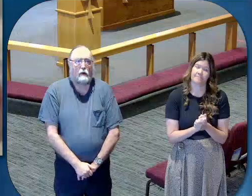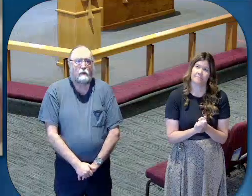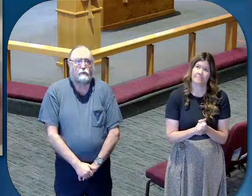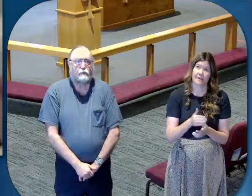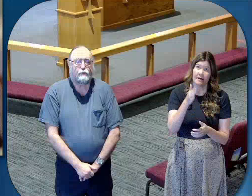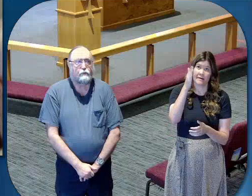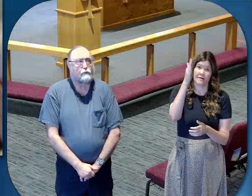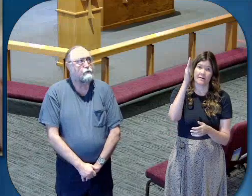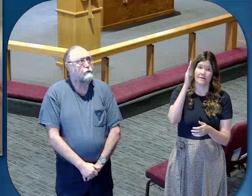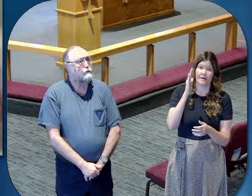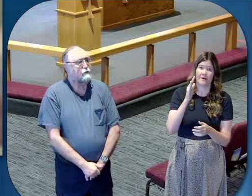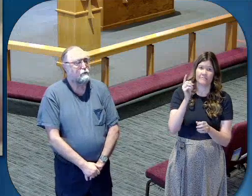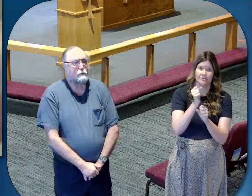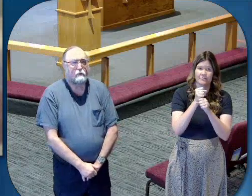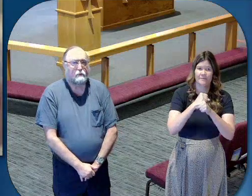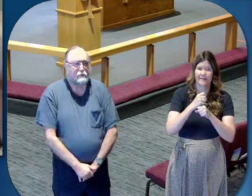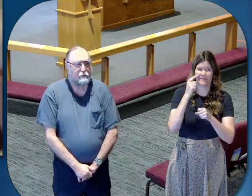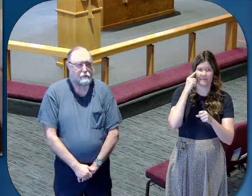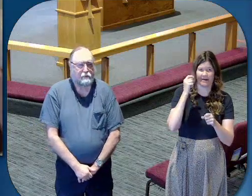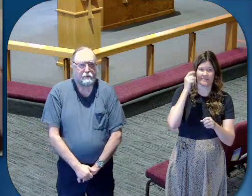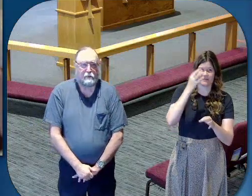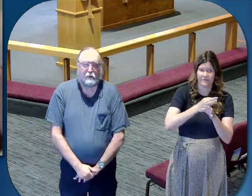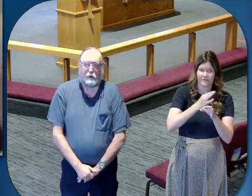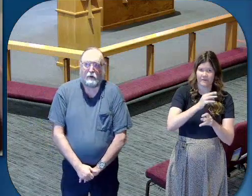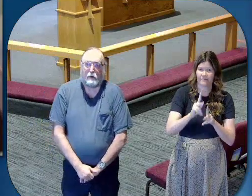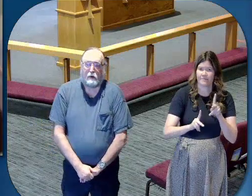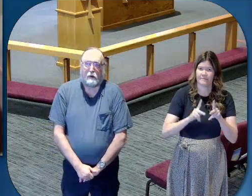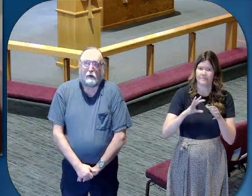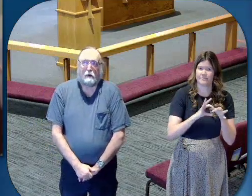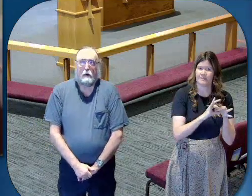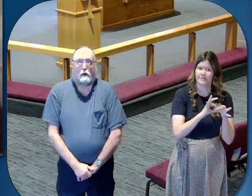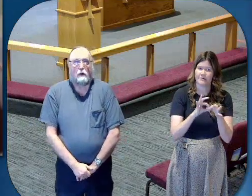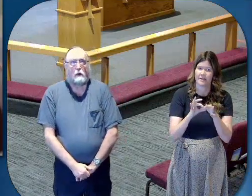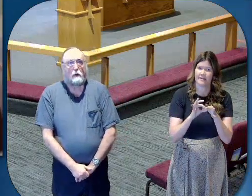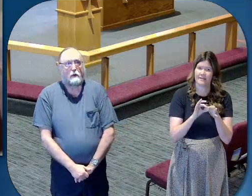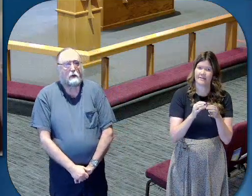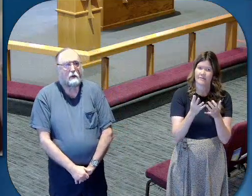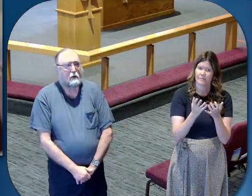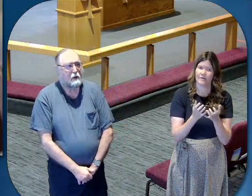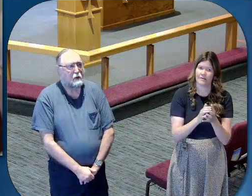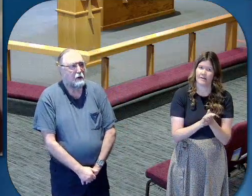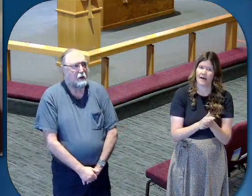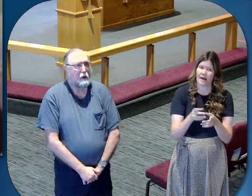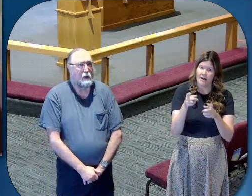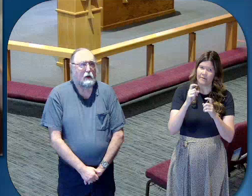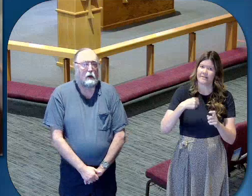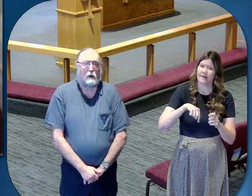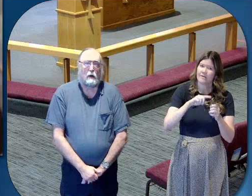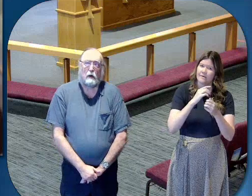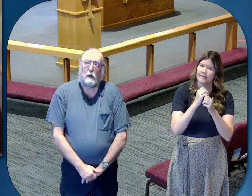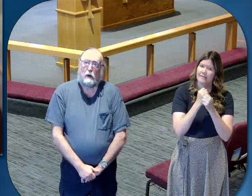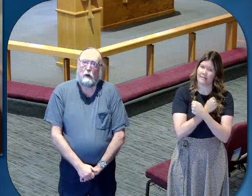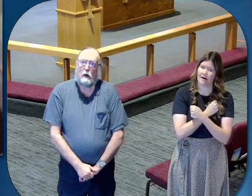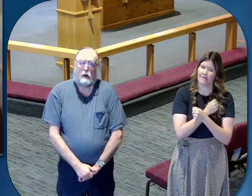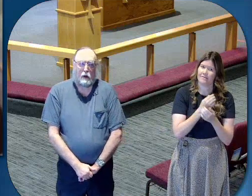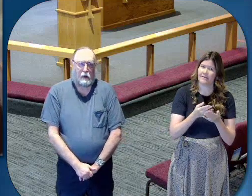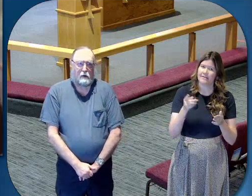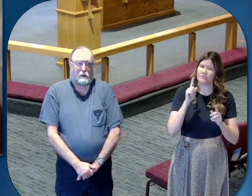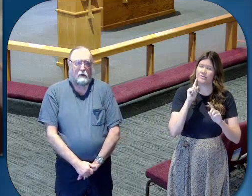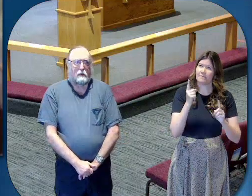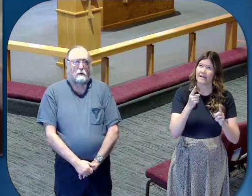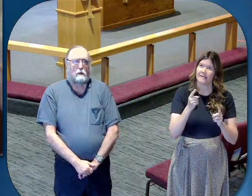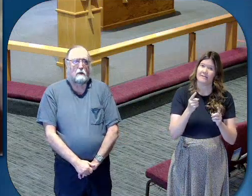God, you make the minds of your faithful to be of one will. Grant that we may love what you have commanded and desire what